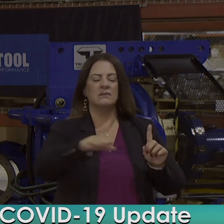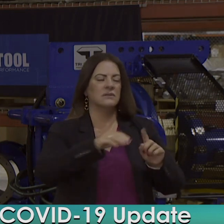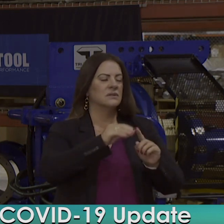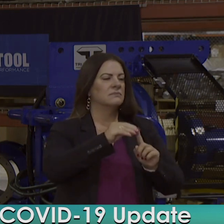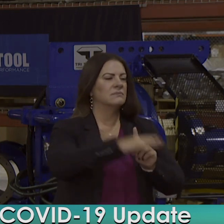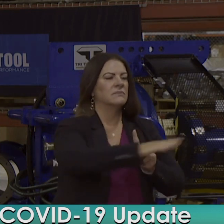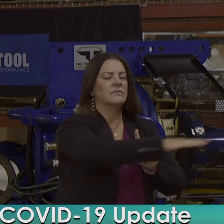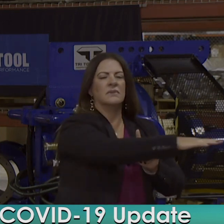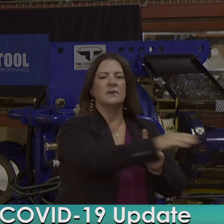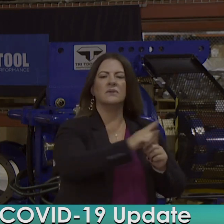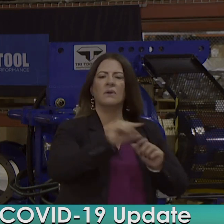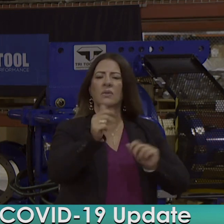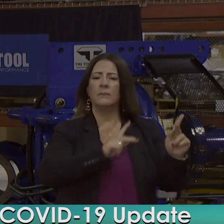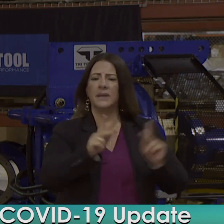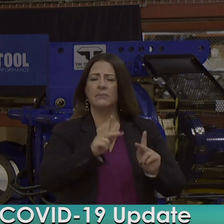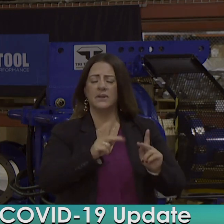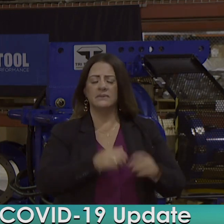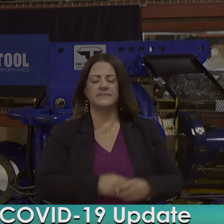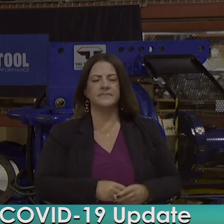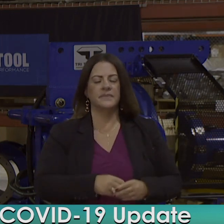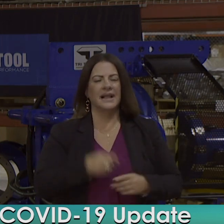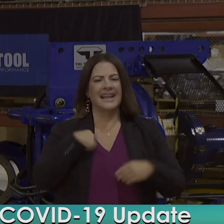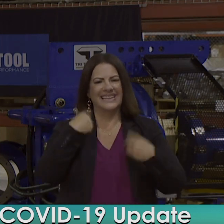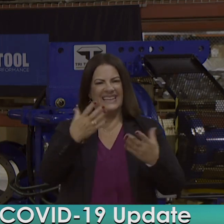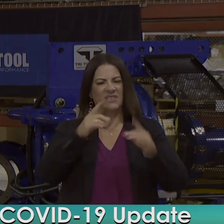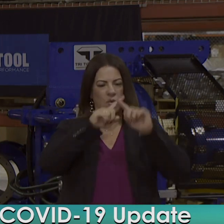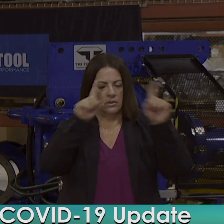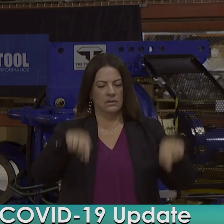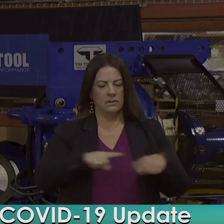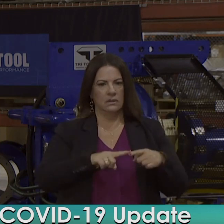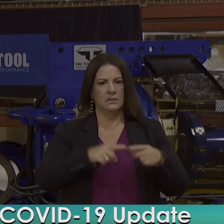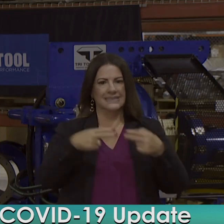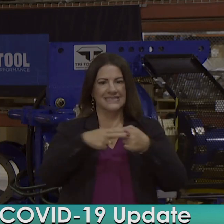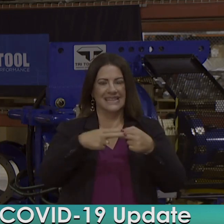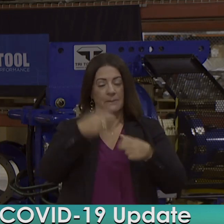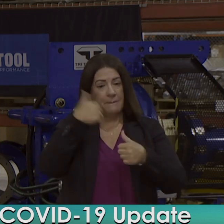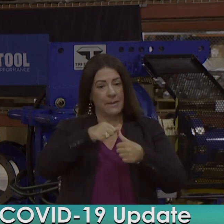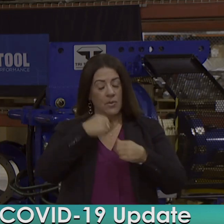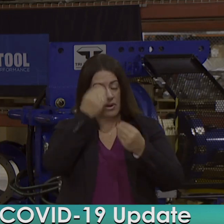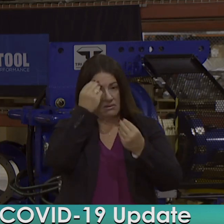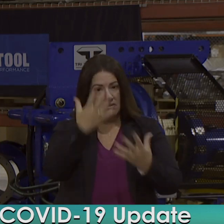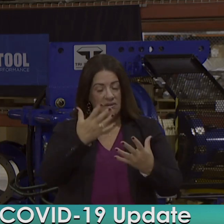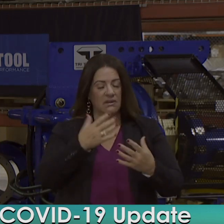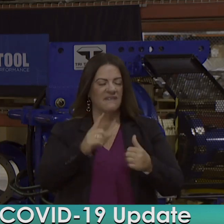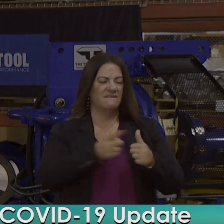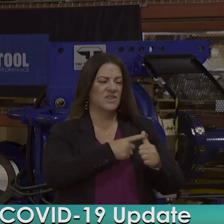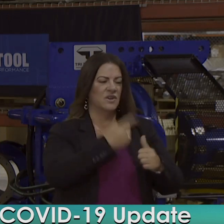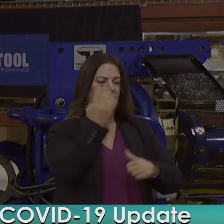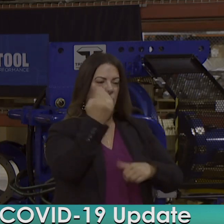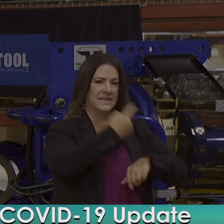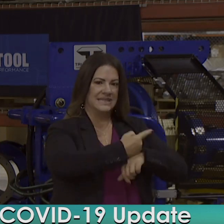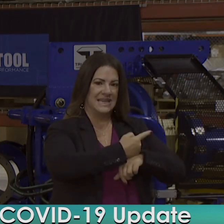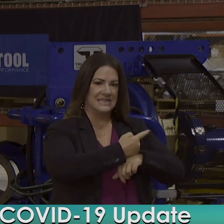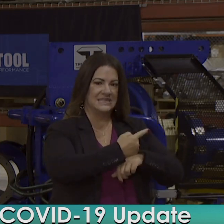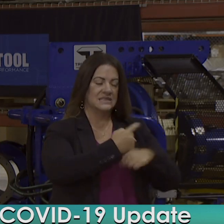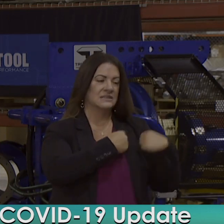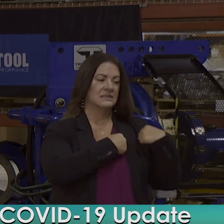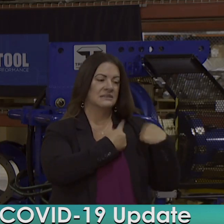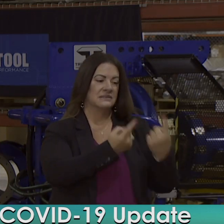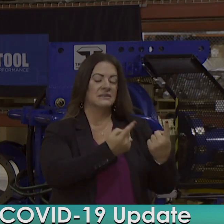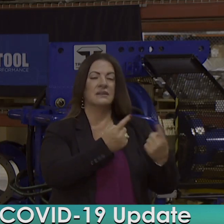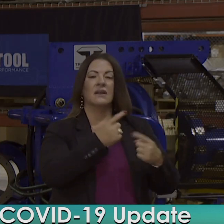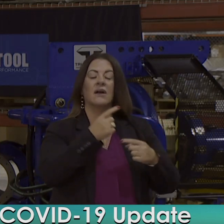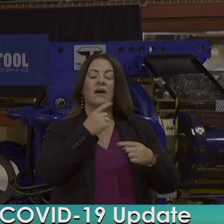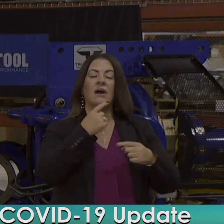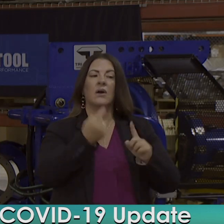I provided over the last number of days that when we did the first 14-day cohort, going back to April, in terms of